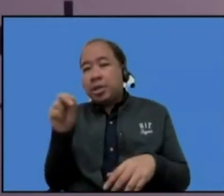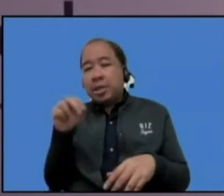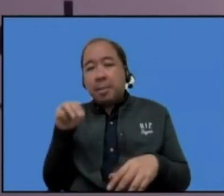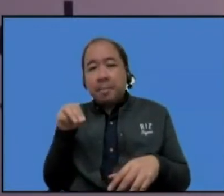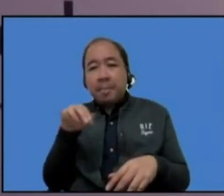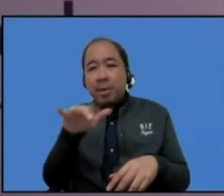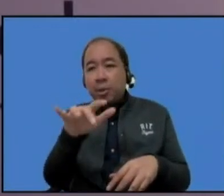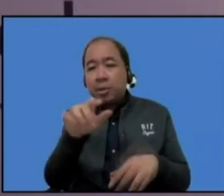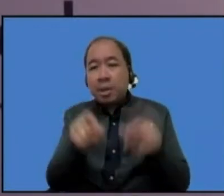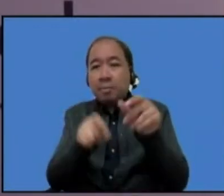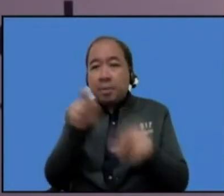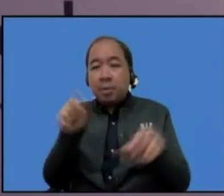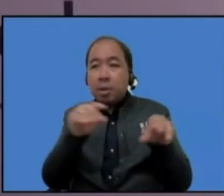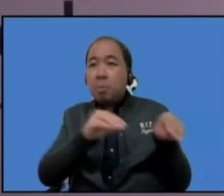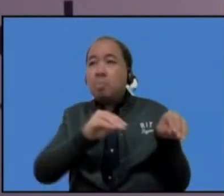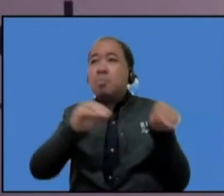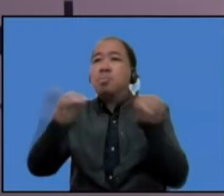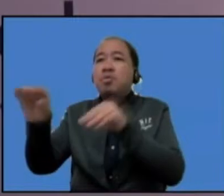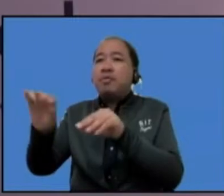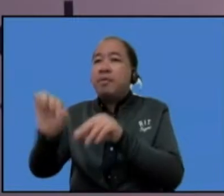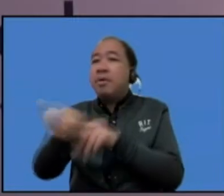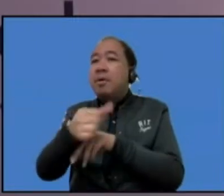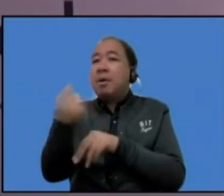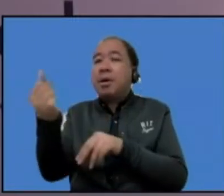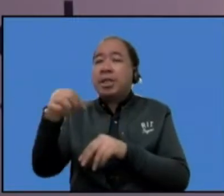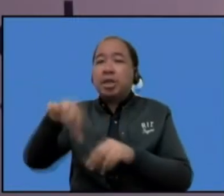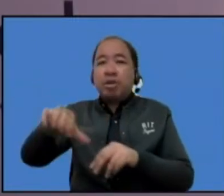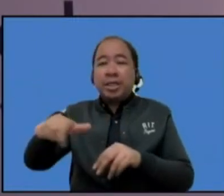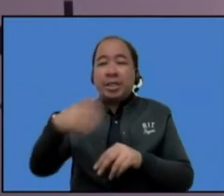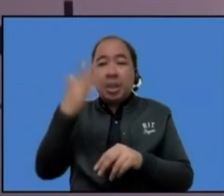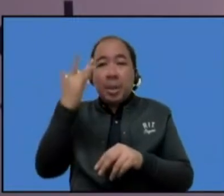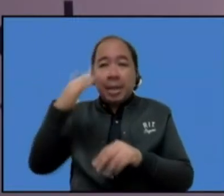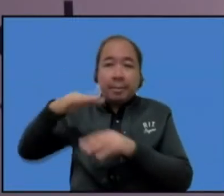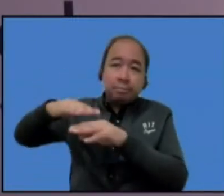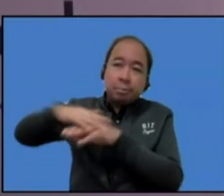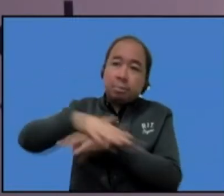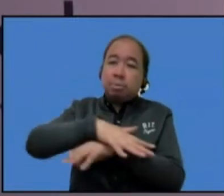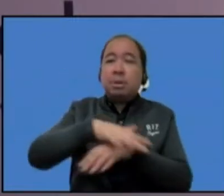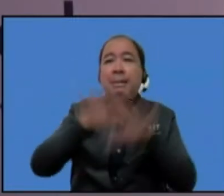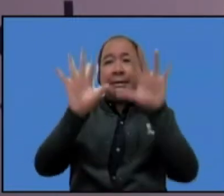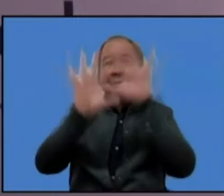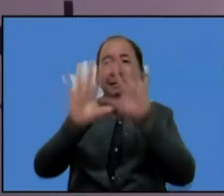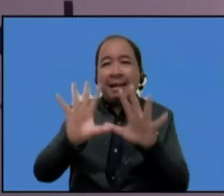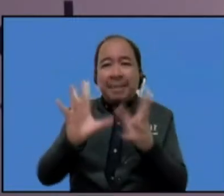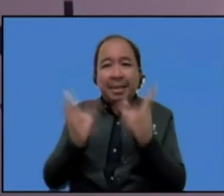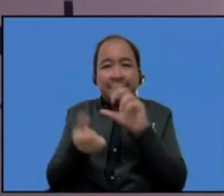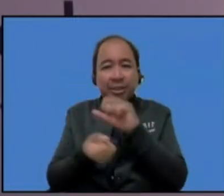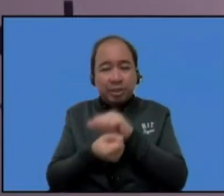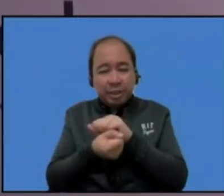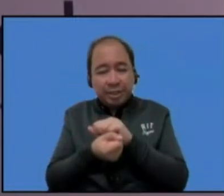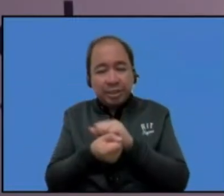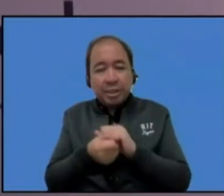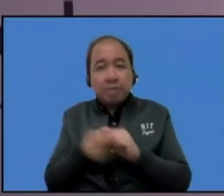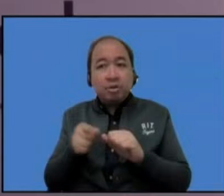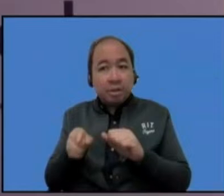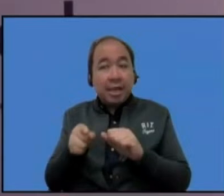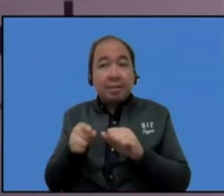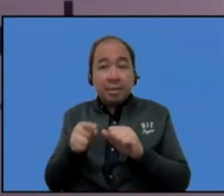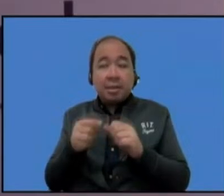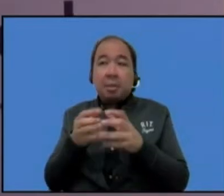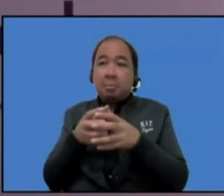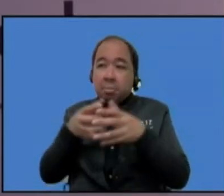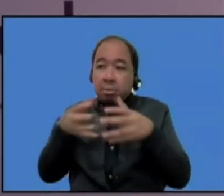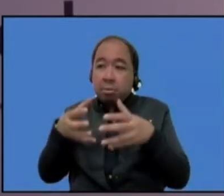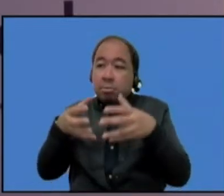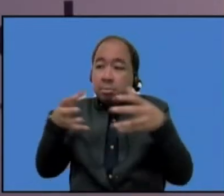a result of the climate-induced disaster, and that number will increase year after year